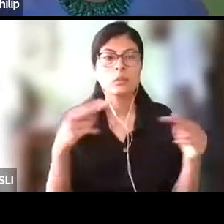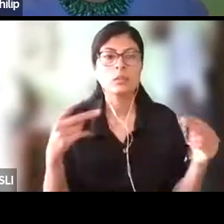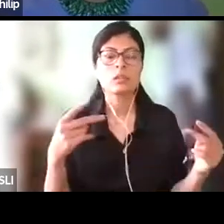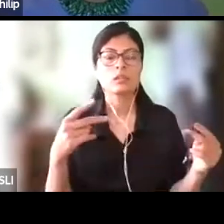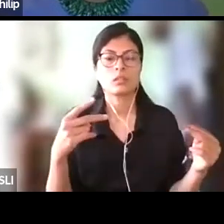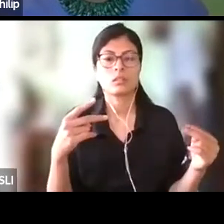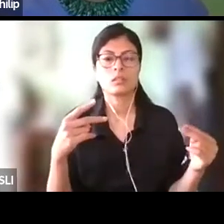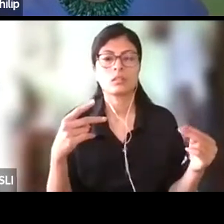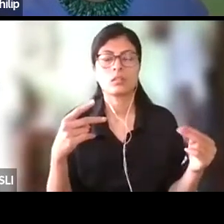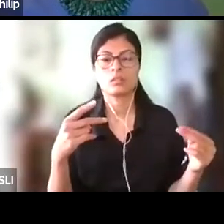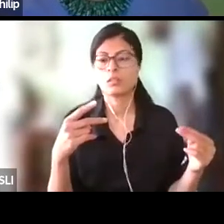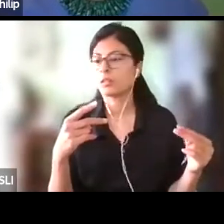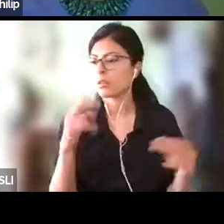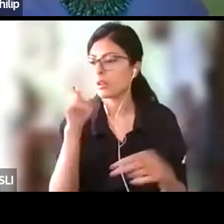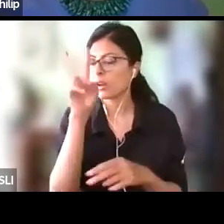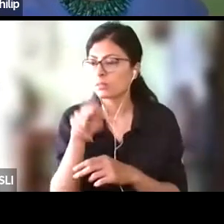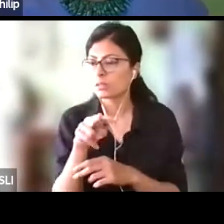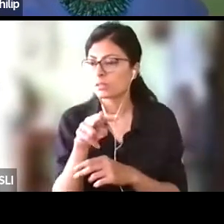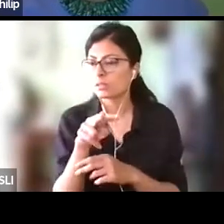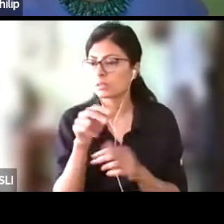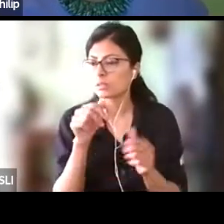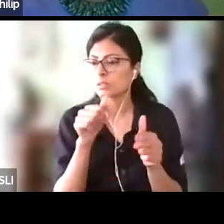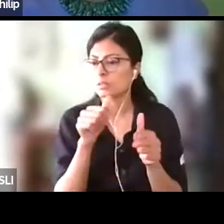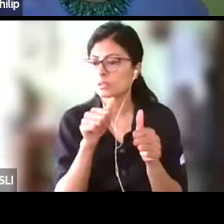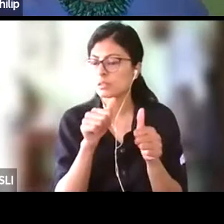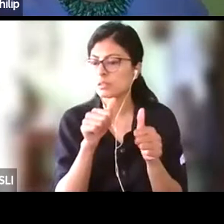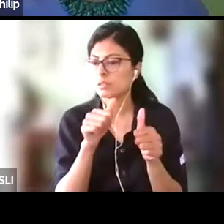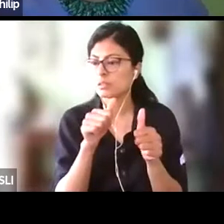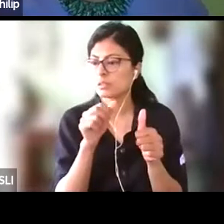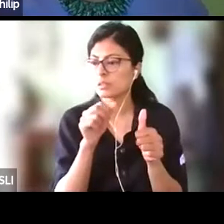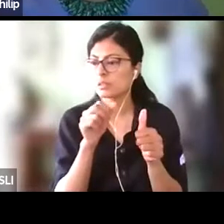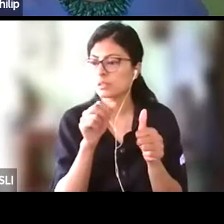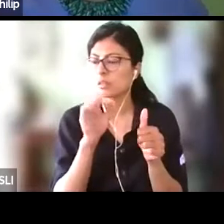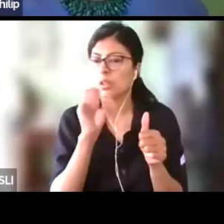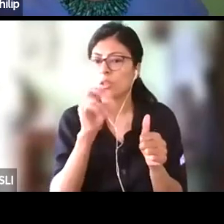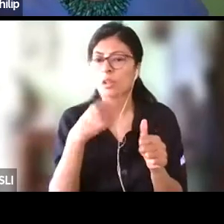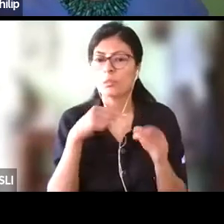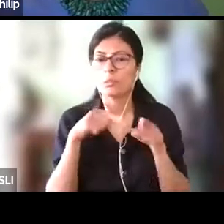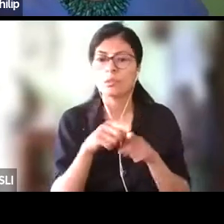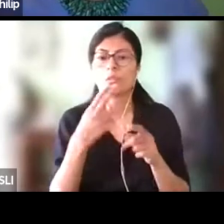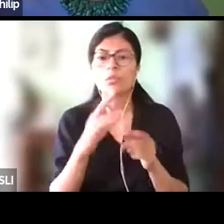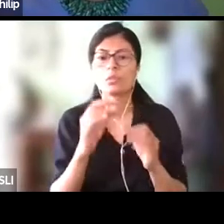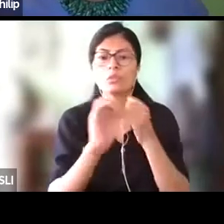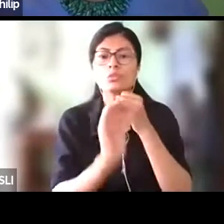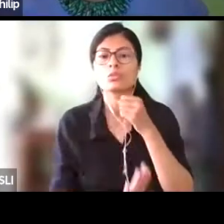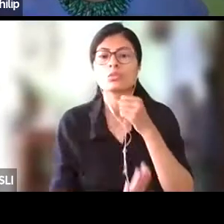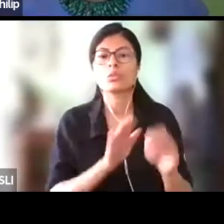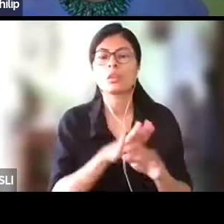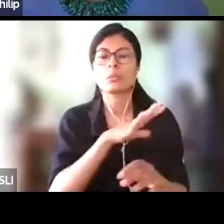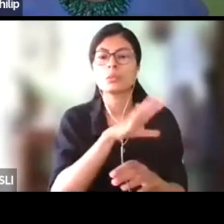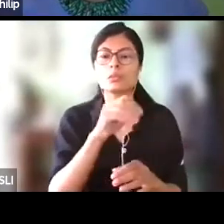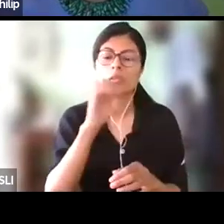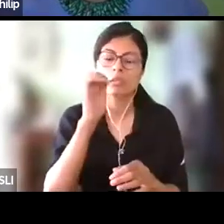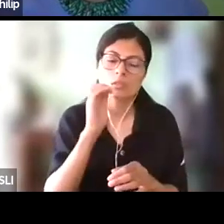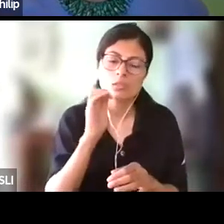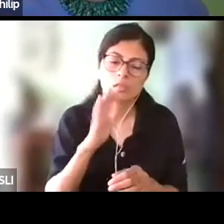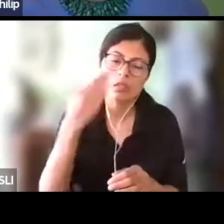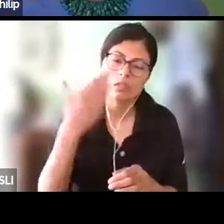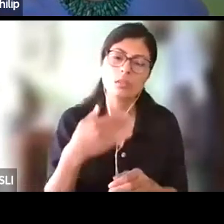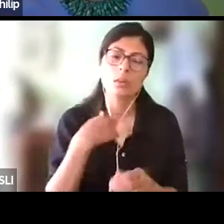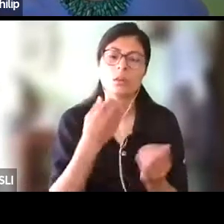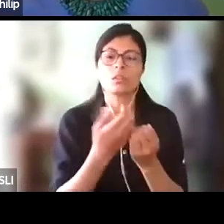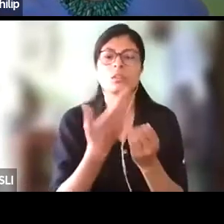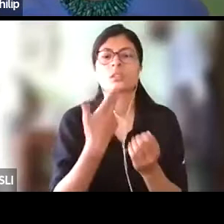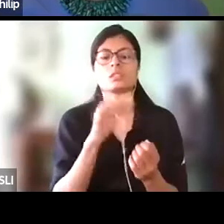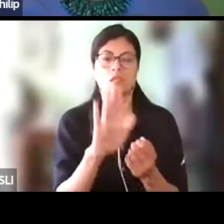want to do what we can with the resources that we have, again, persons will just see it as, oh, all right,